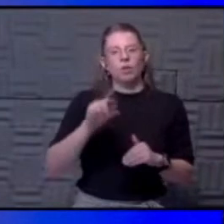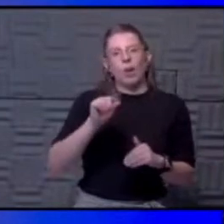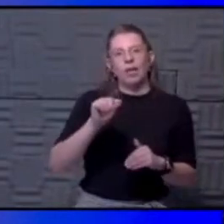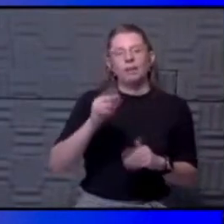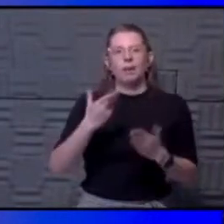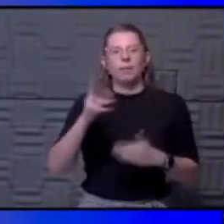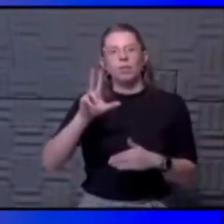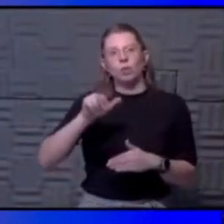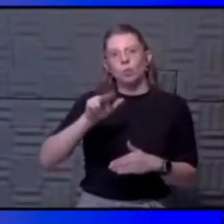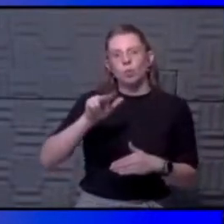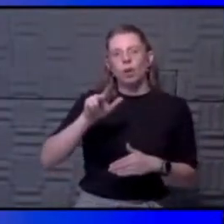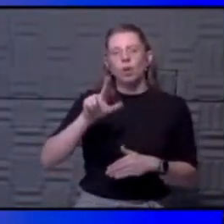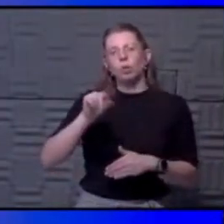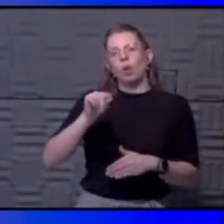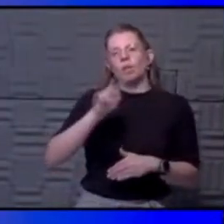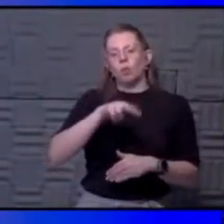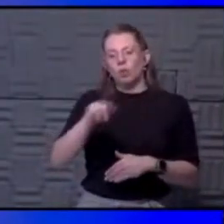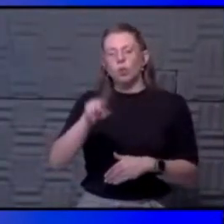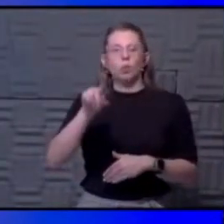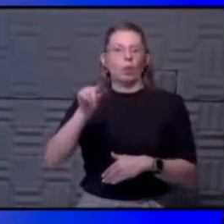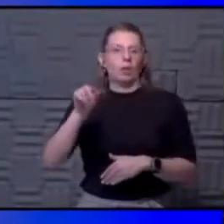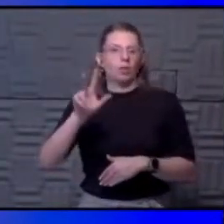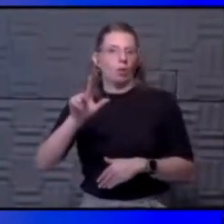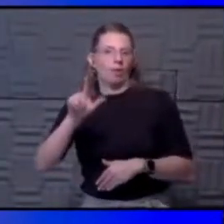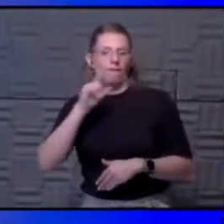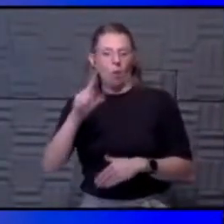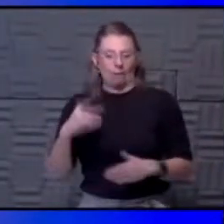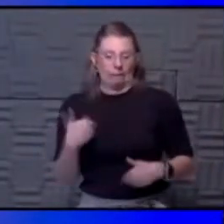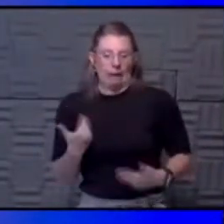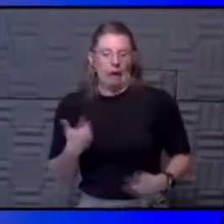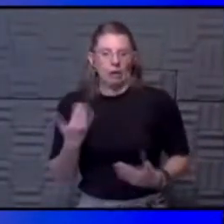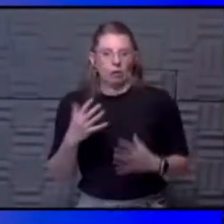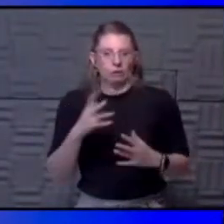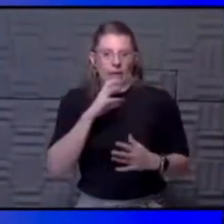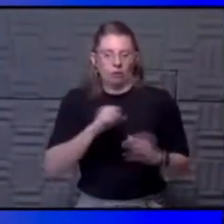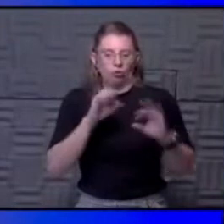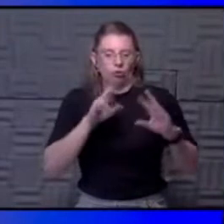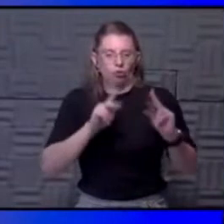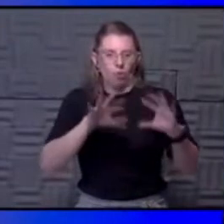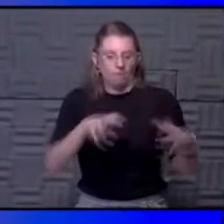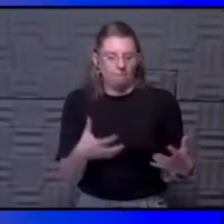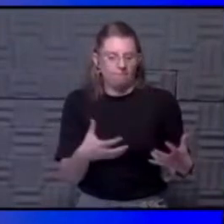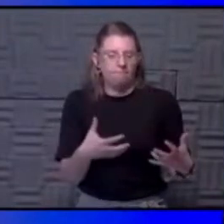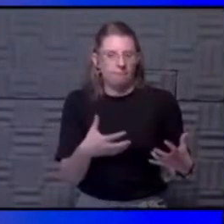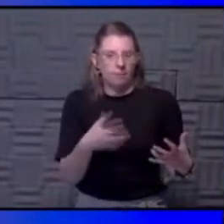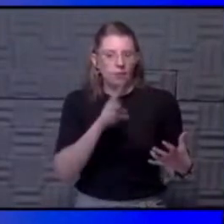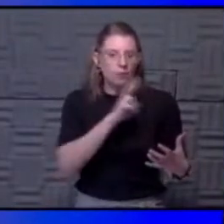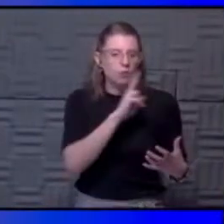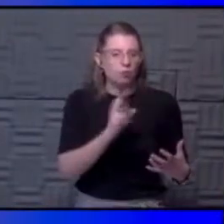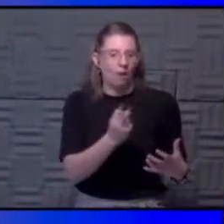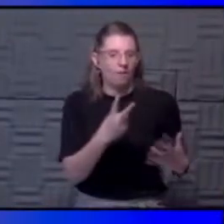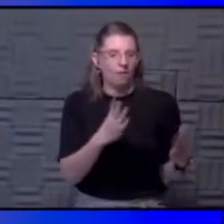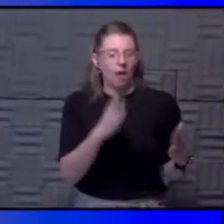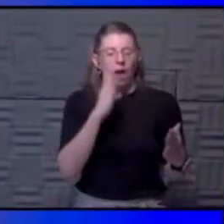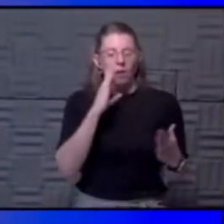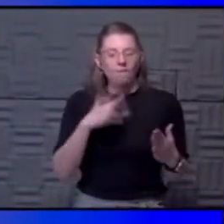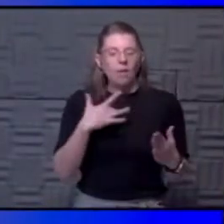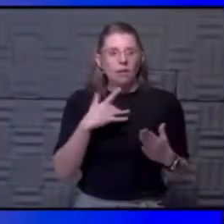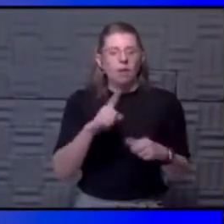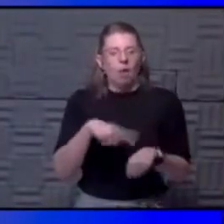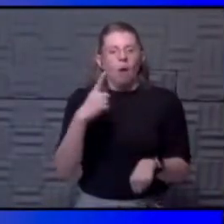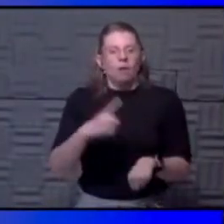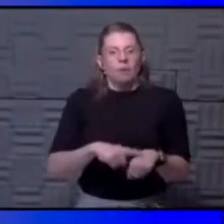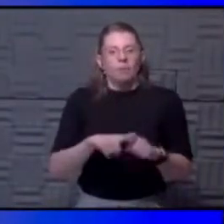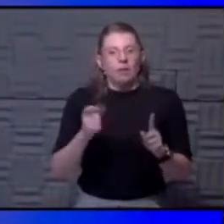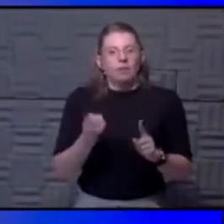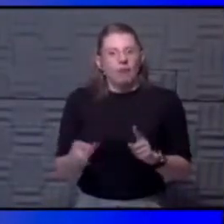maybe even 2023, especially for that younger age group, 2 to 12 might come in, which I know is a long time. But there are several steps that